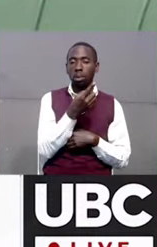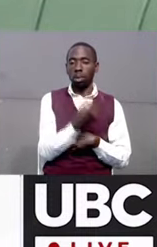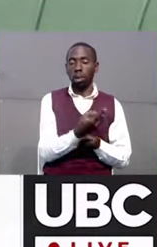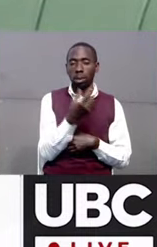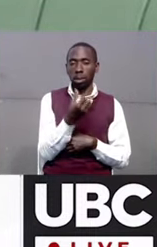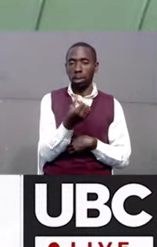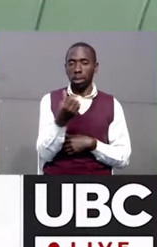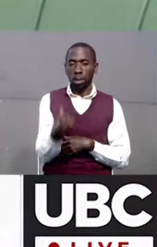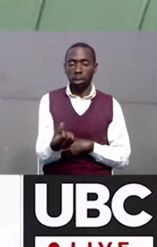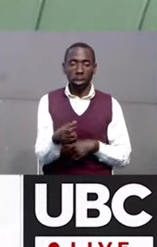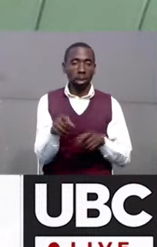and